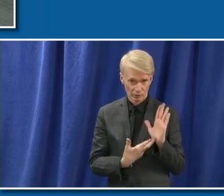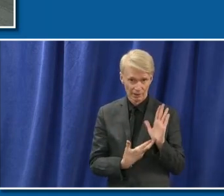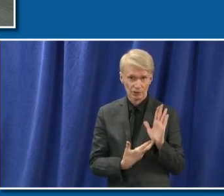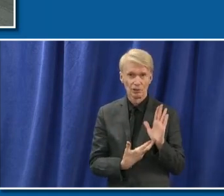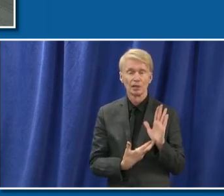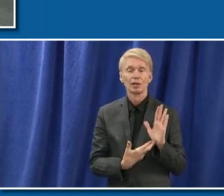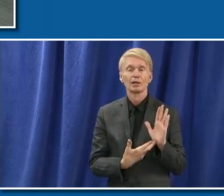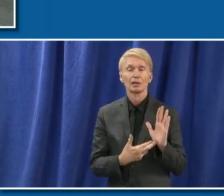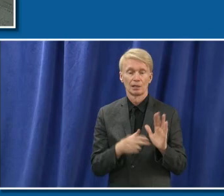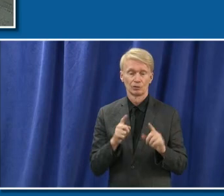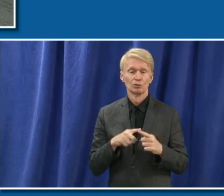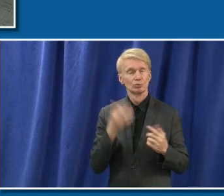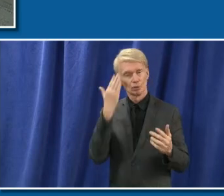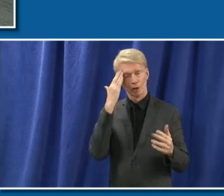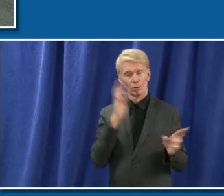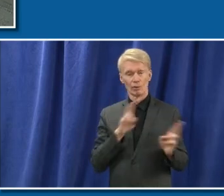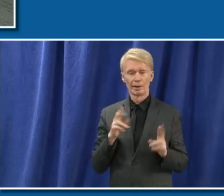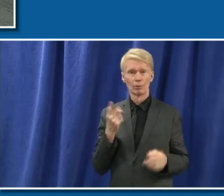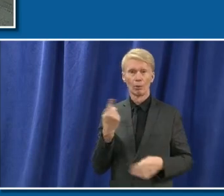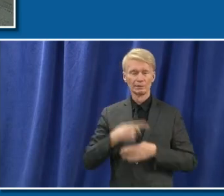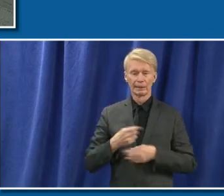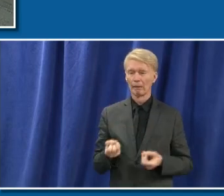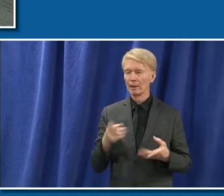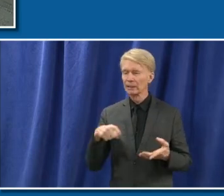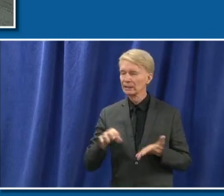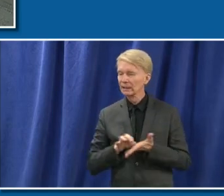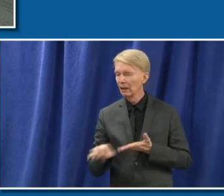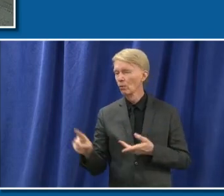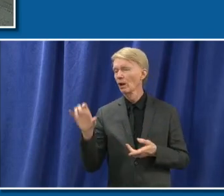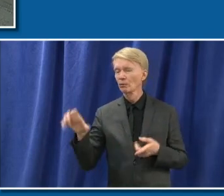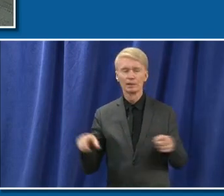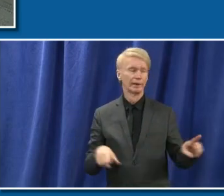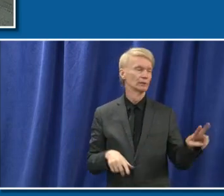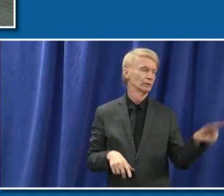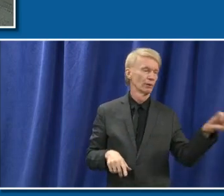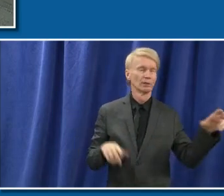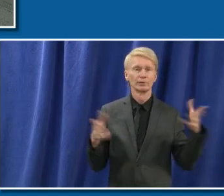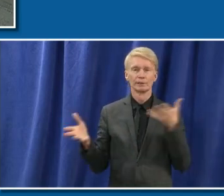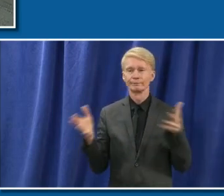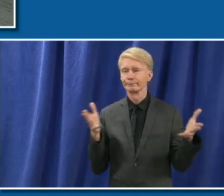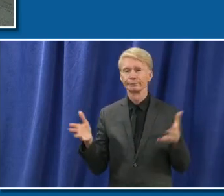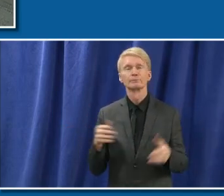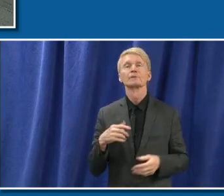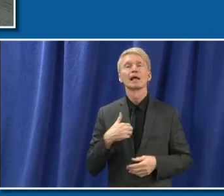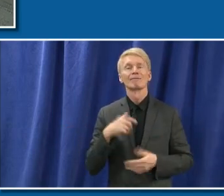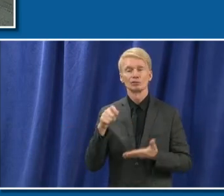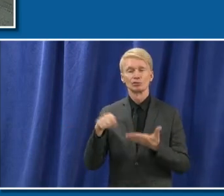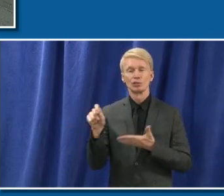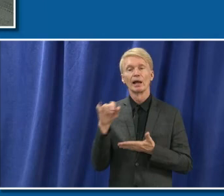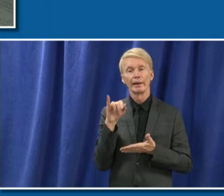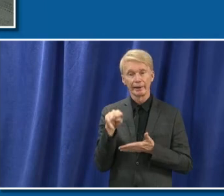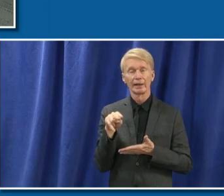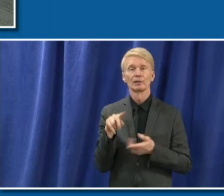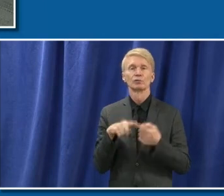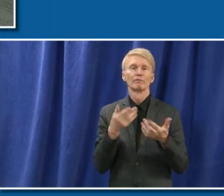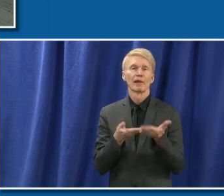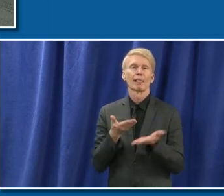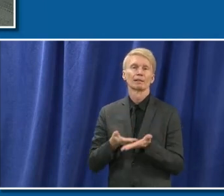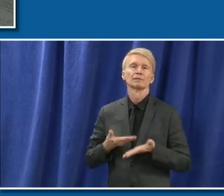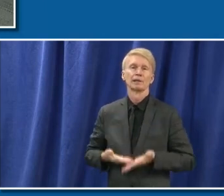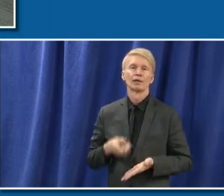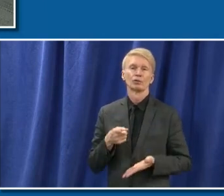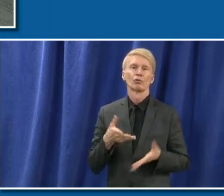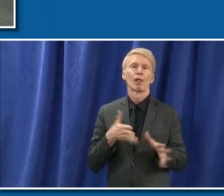know how many vaccines to bring to that particular location to service the number of clients there. There is the check-in process to validate that you